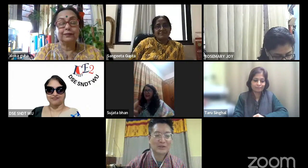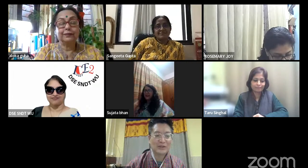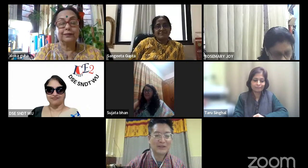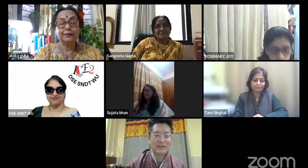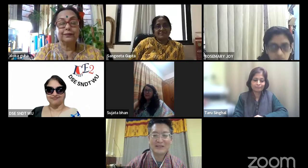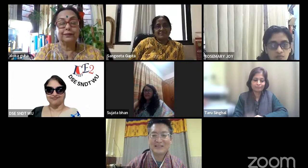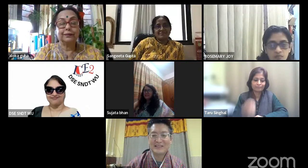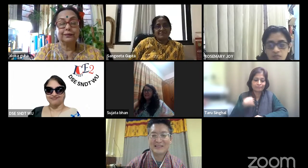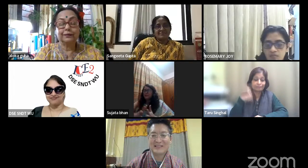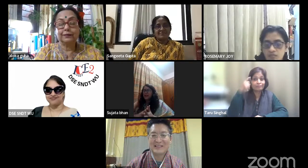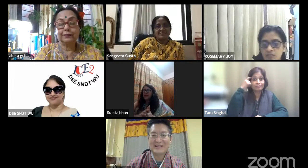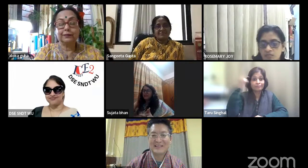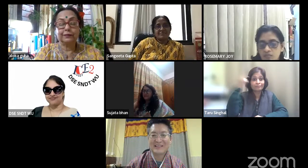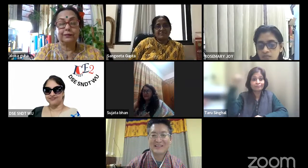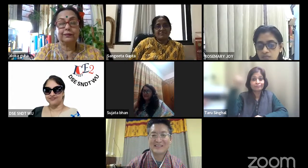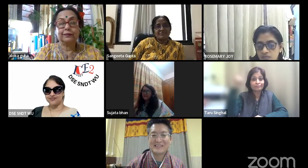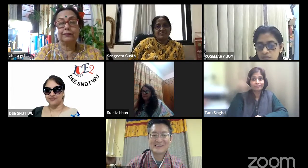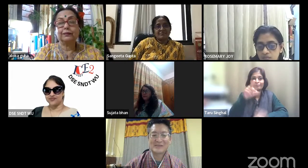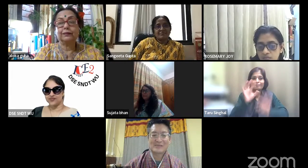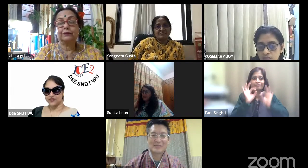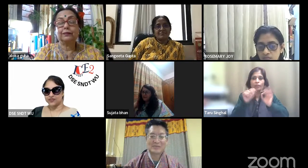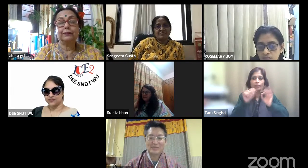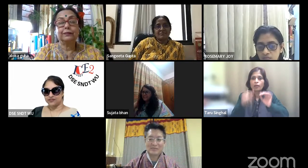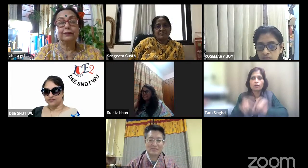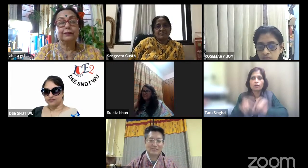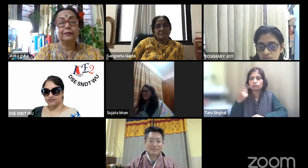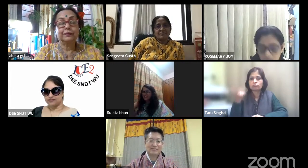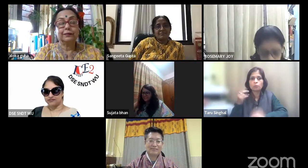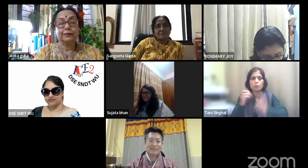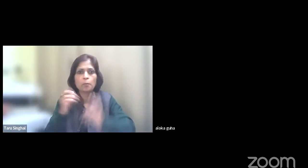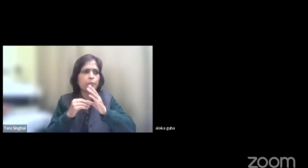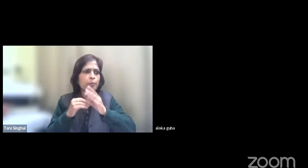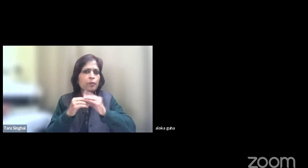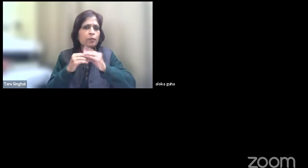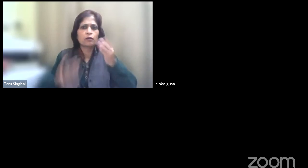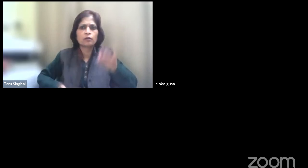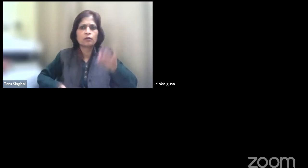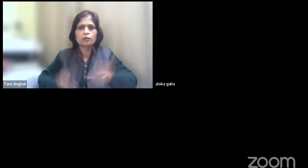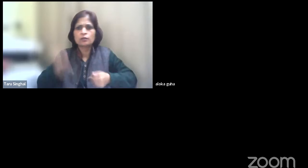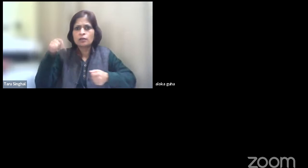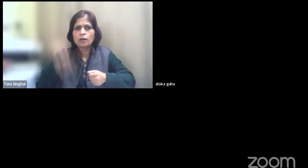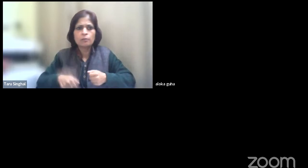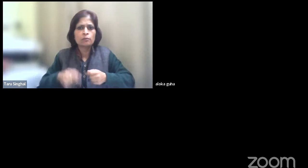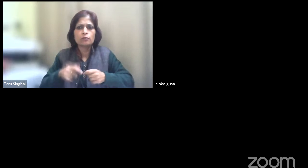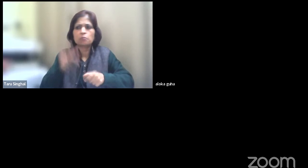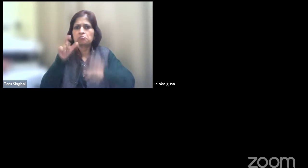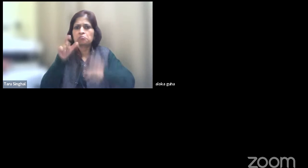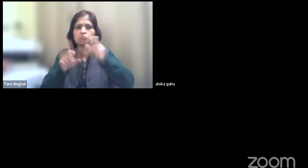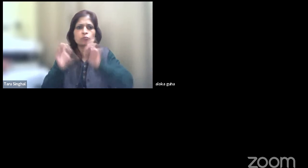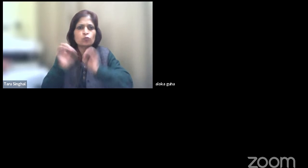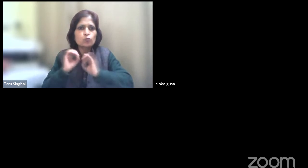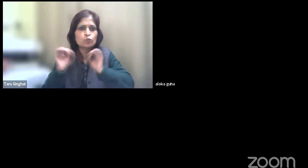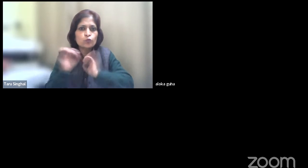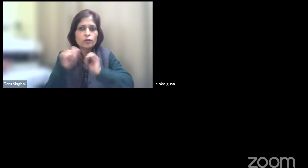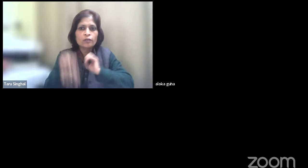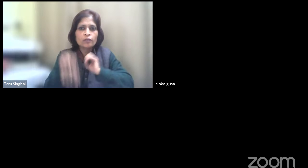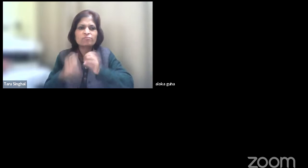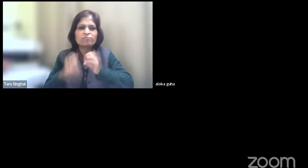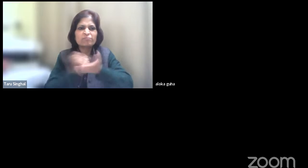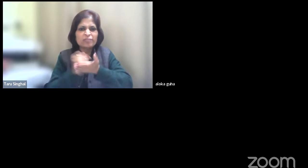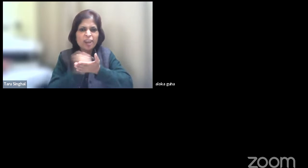And unfortunately, we don't have anybody from Bangladesh in this conference, but we'll definitely try to look for